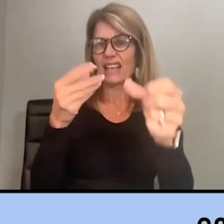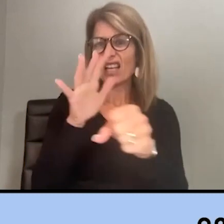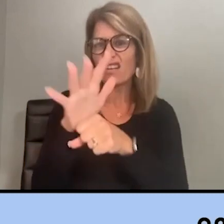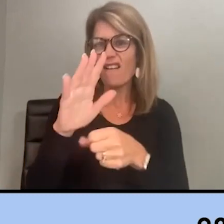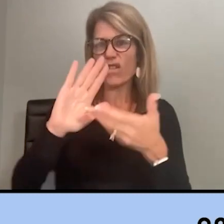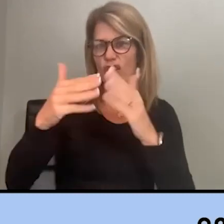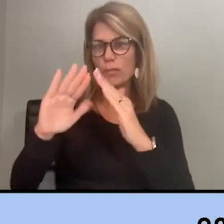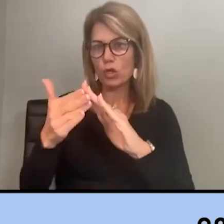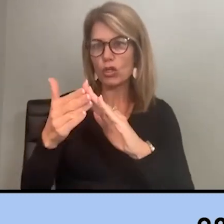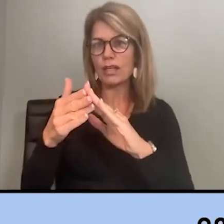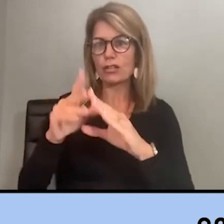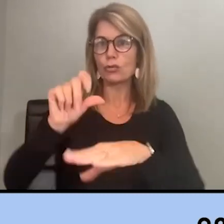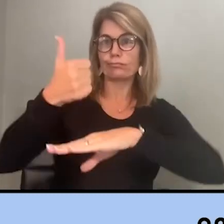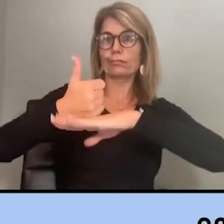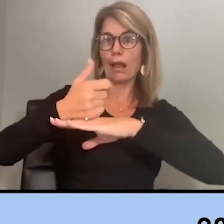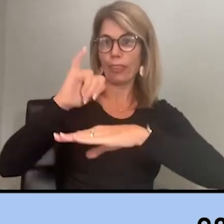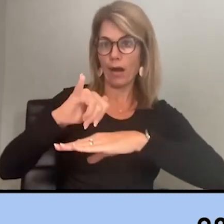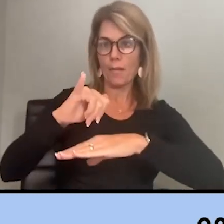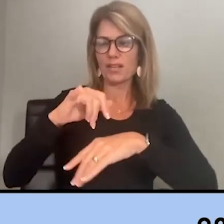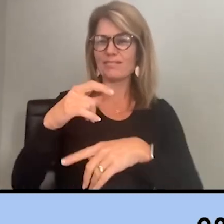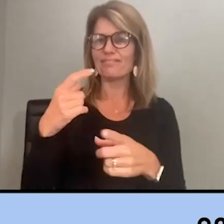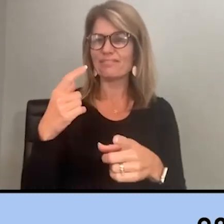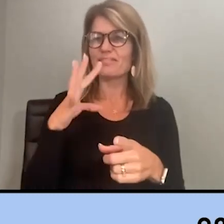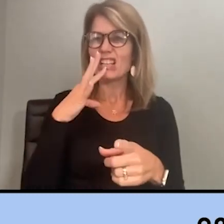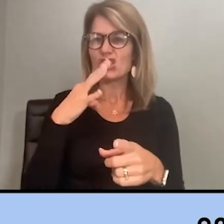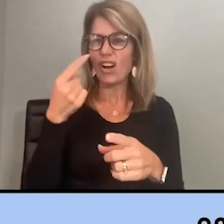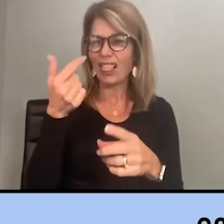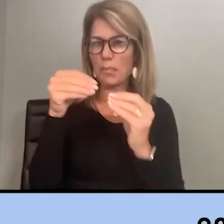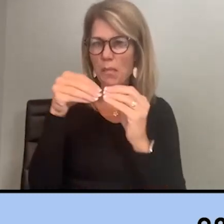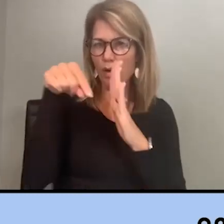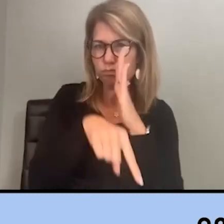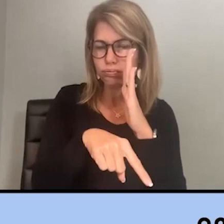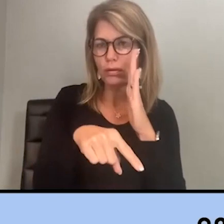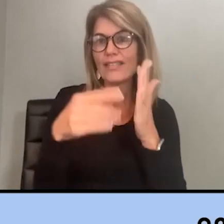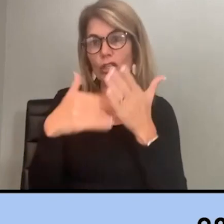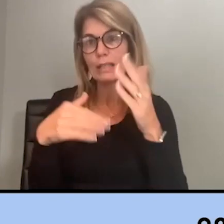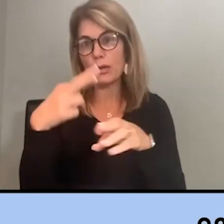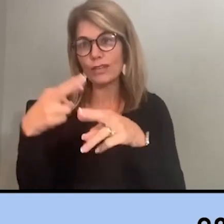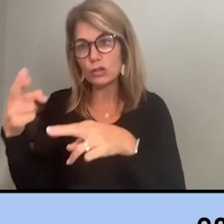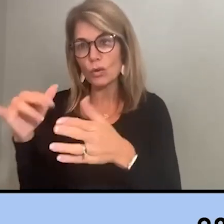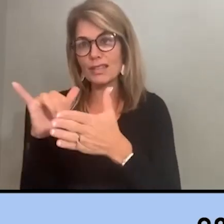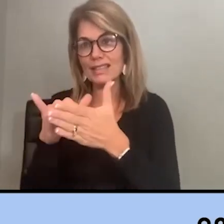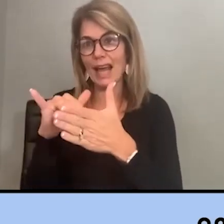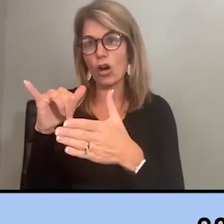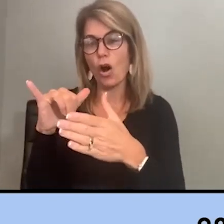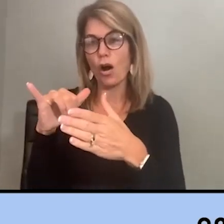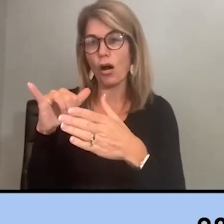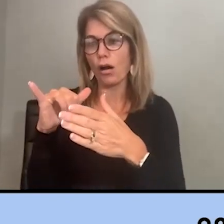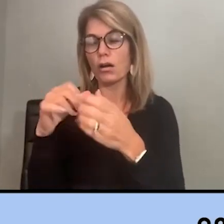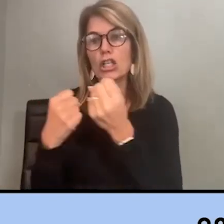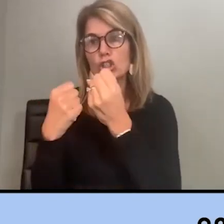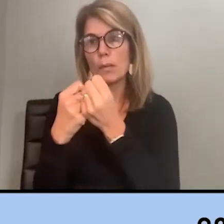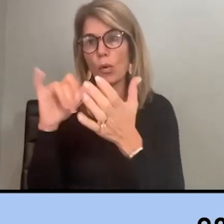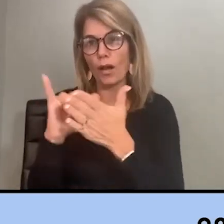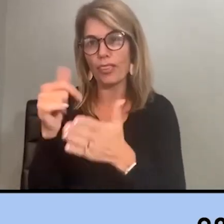those three components. And then I'm going to talk in a little more detail about some of the resources that are associated with the mental health block grant. The set